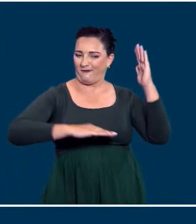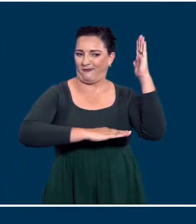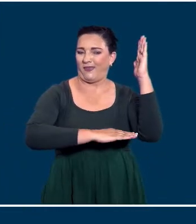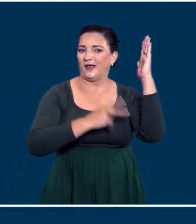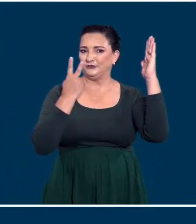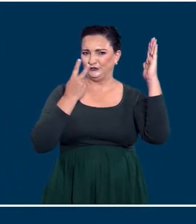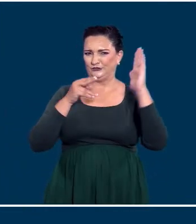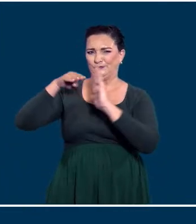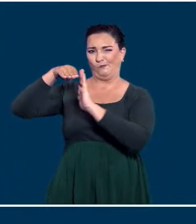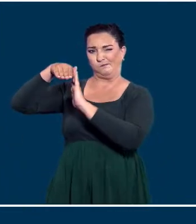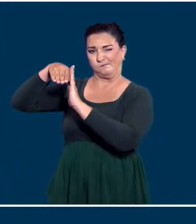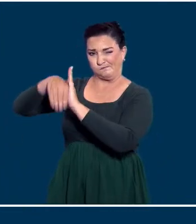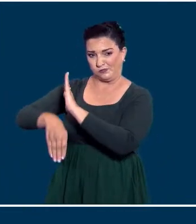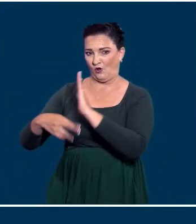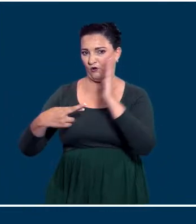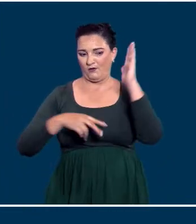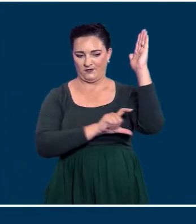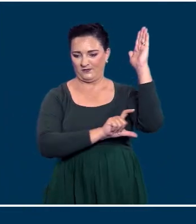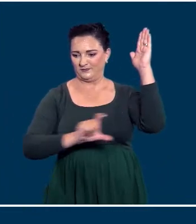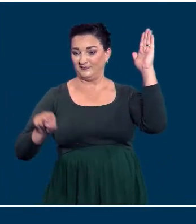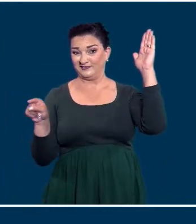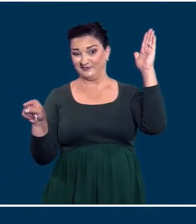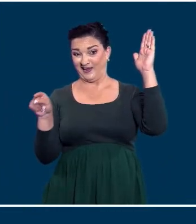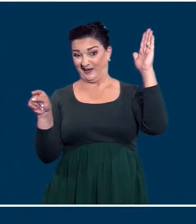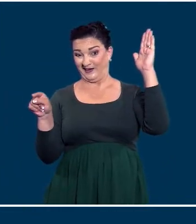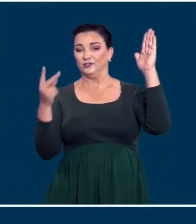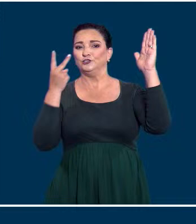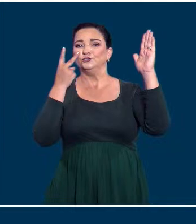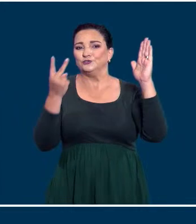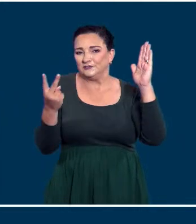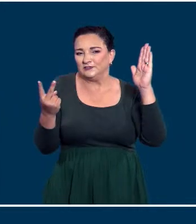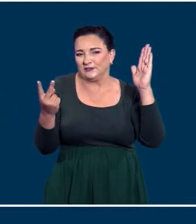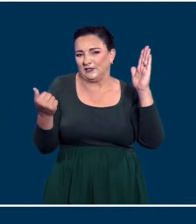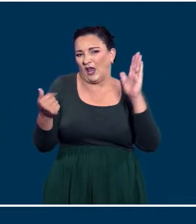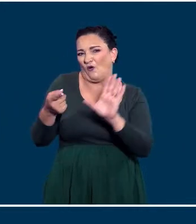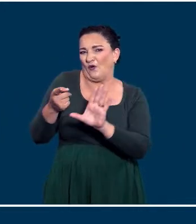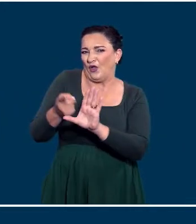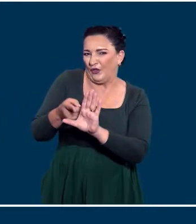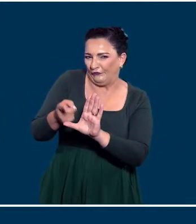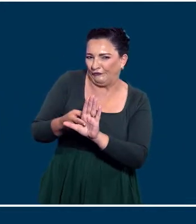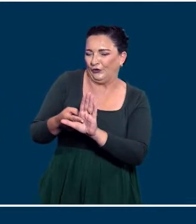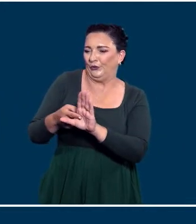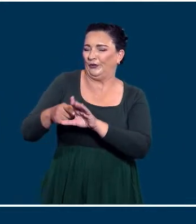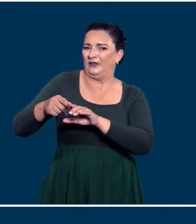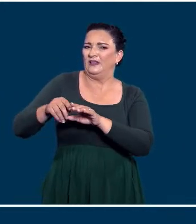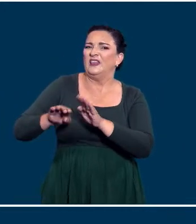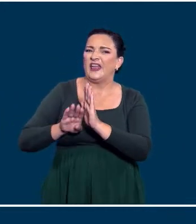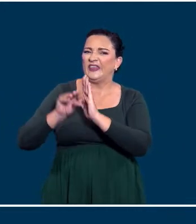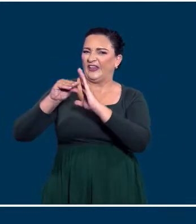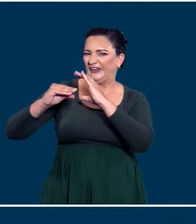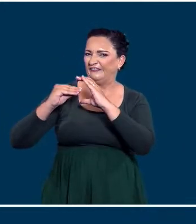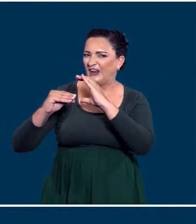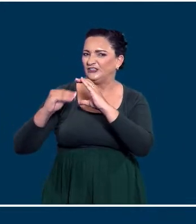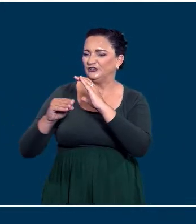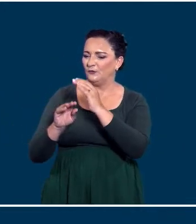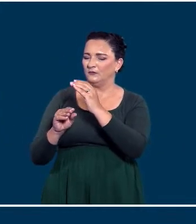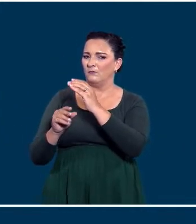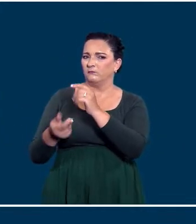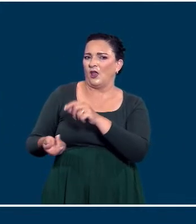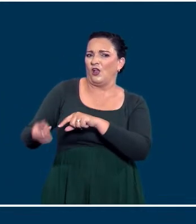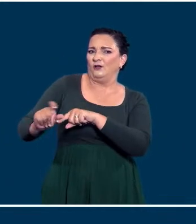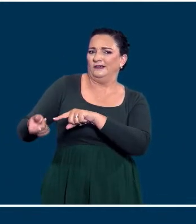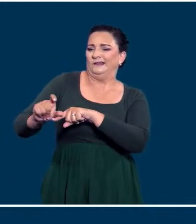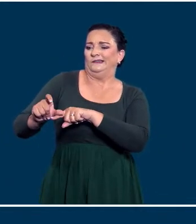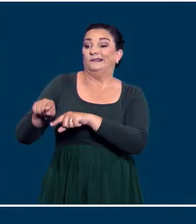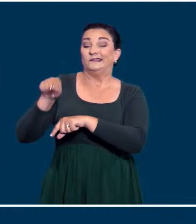sharply near the right-hand side. So you had actually deflation in fuel prices in certain months. Policy also played